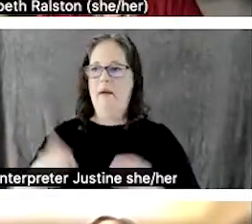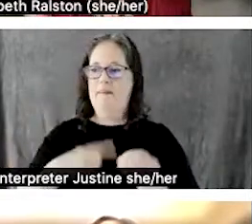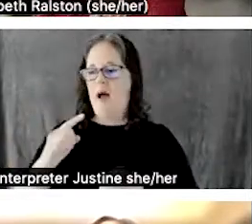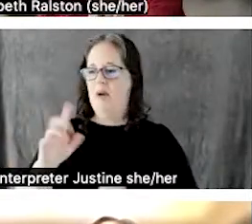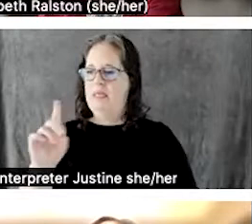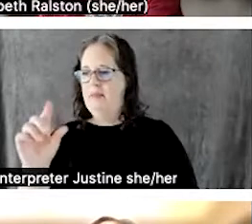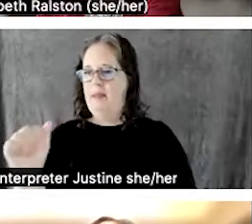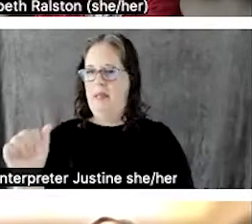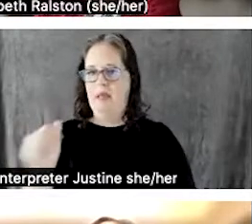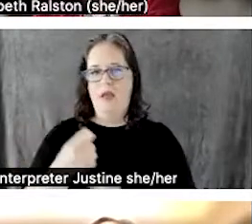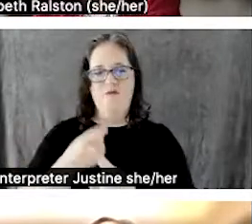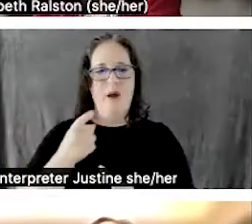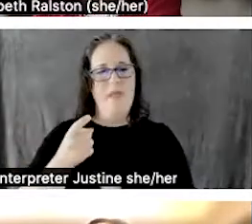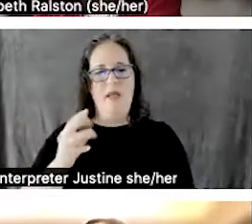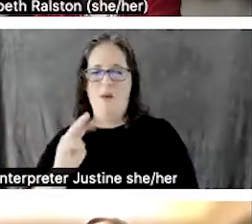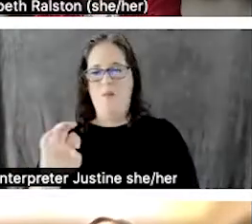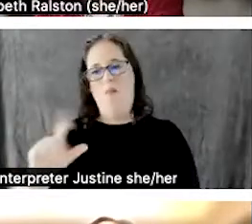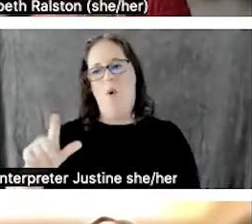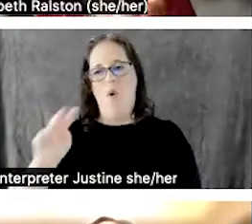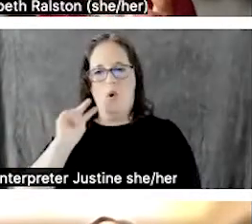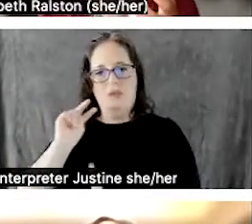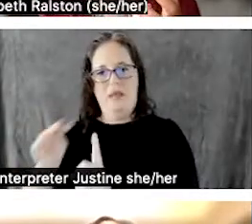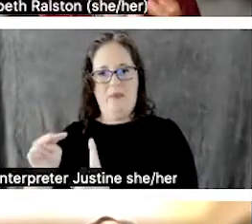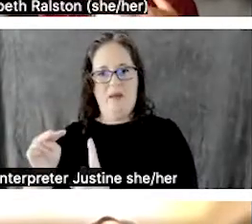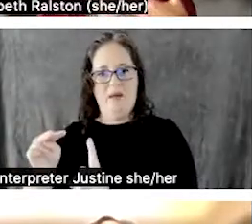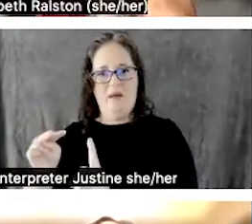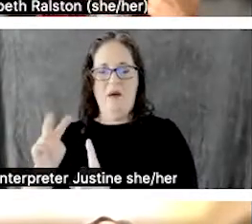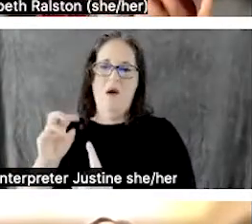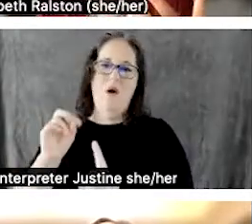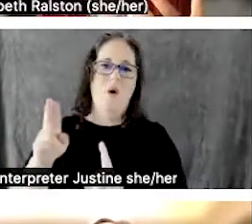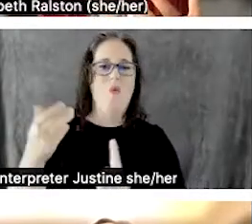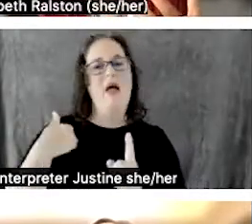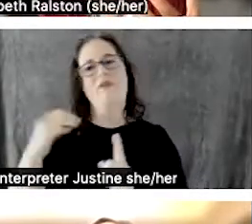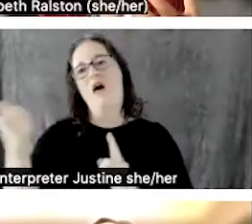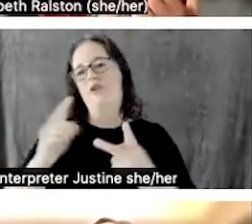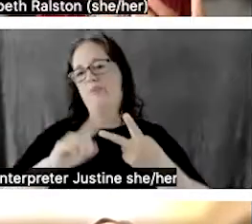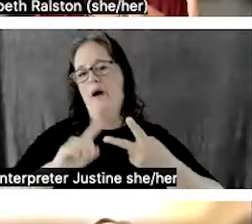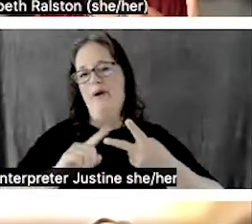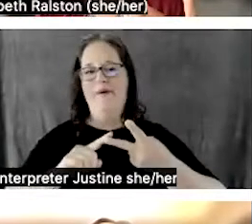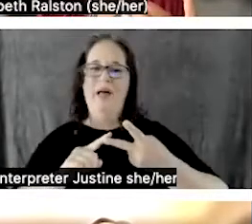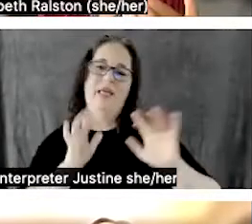me. And then you have the charity model, pity model, and that's a very